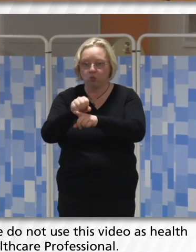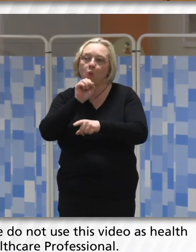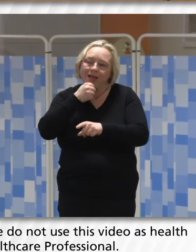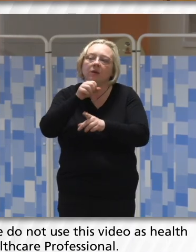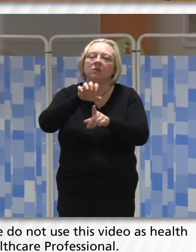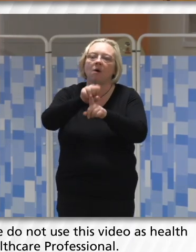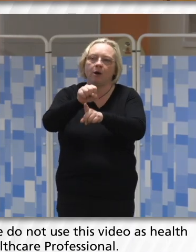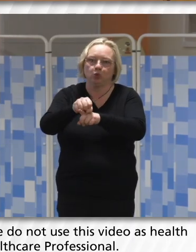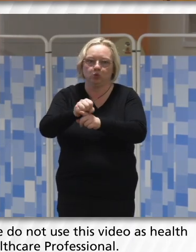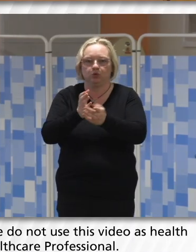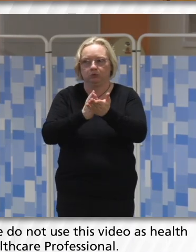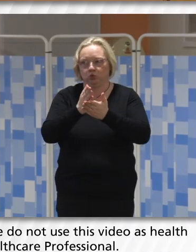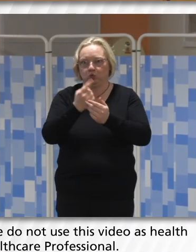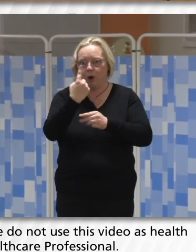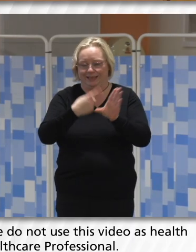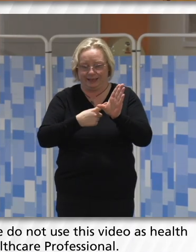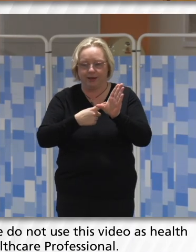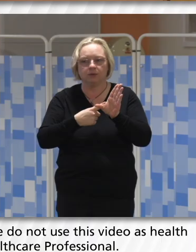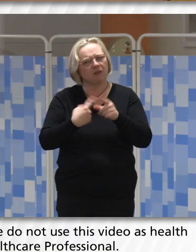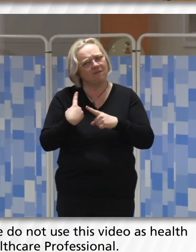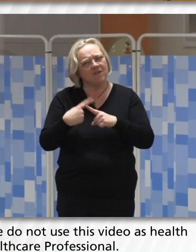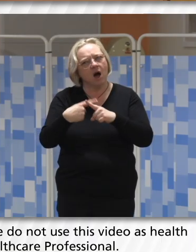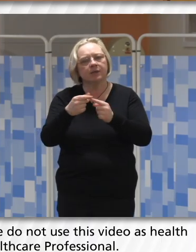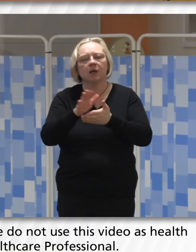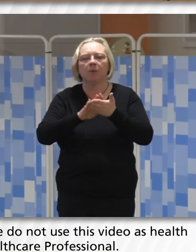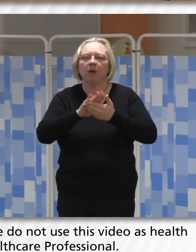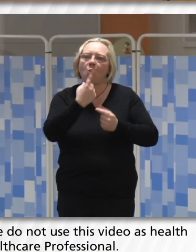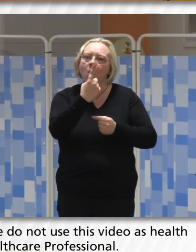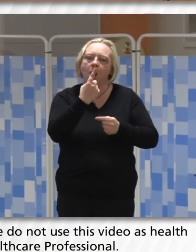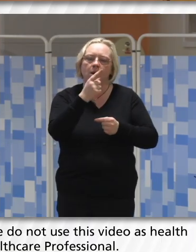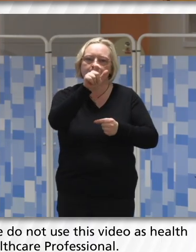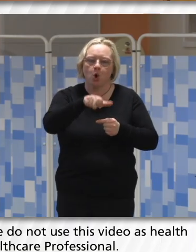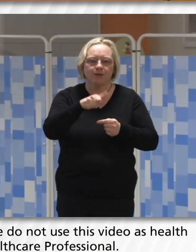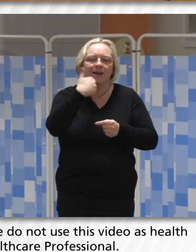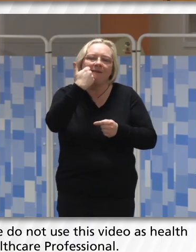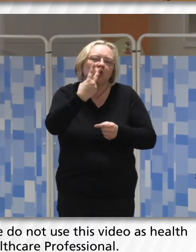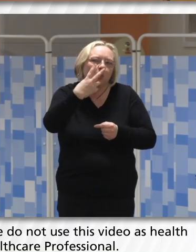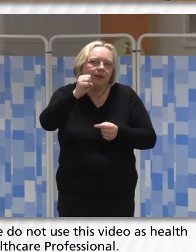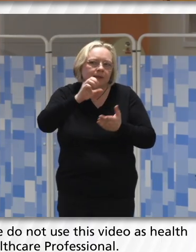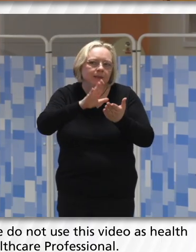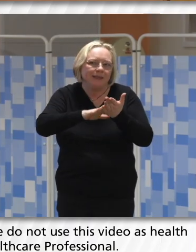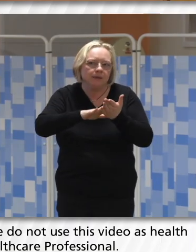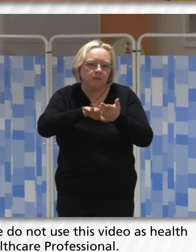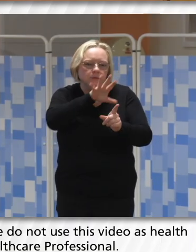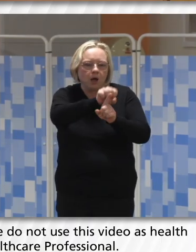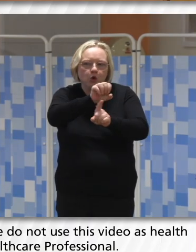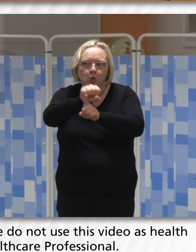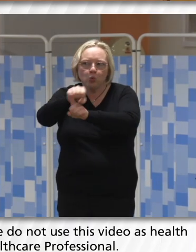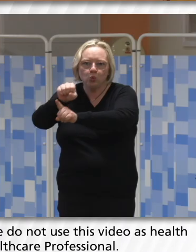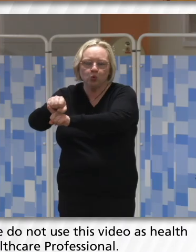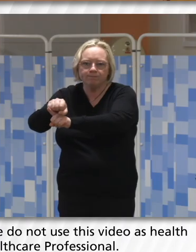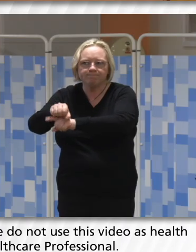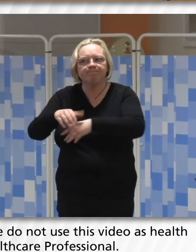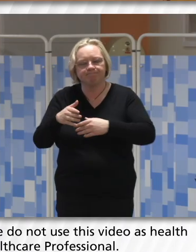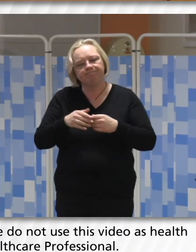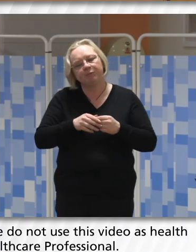And that's a really fast progression for a condition. It affects more